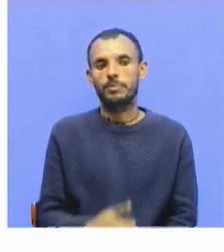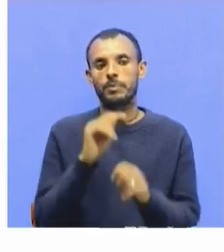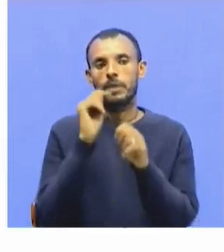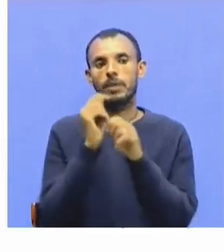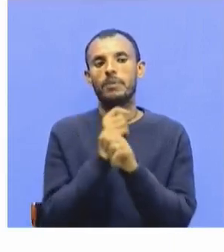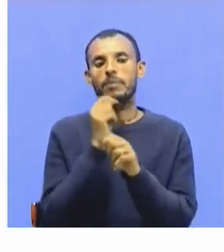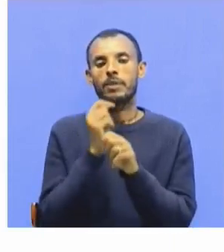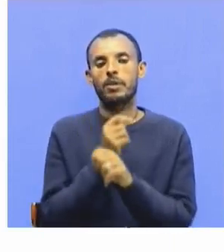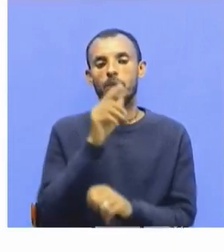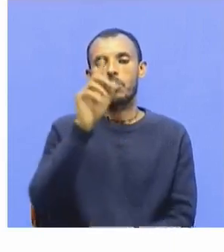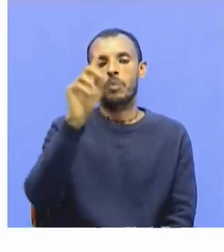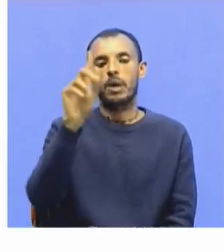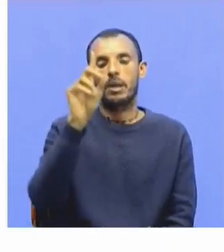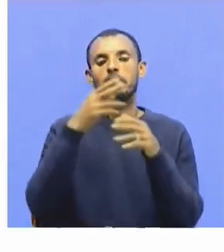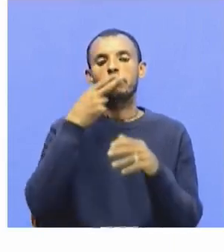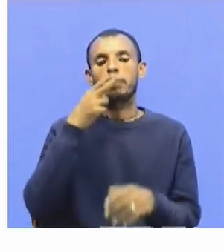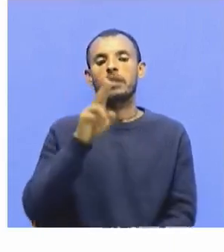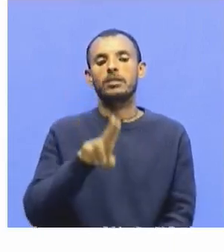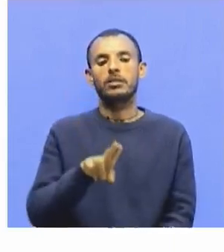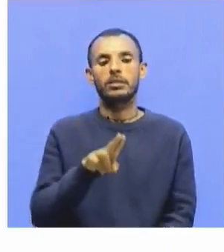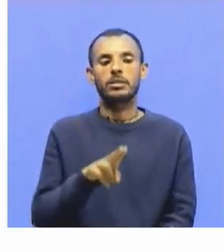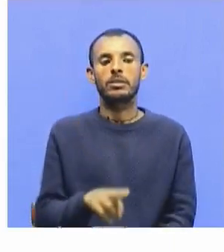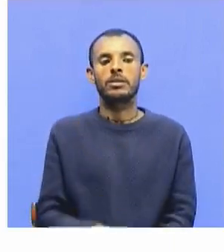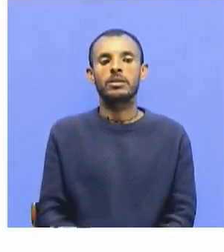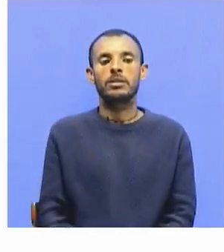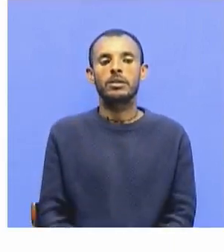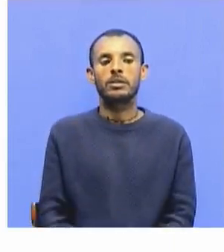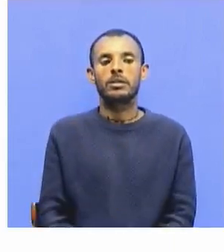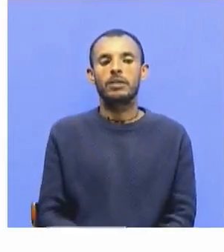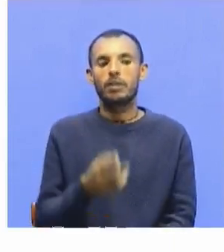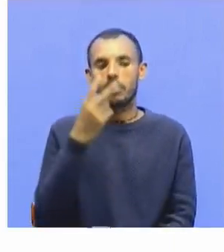Activity 1. Circle